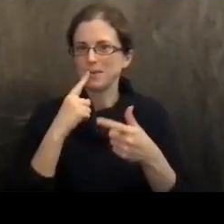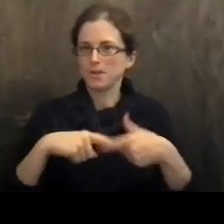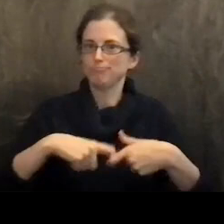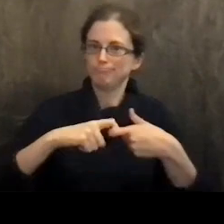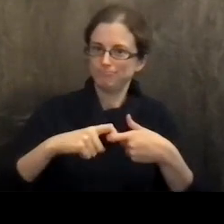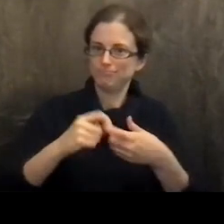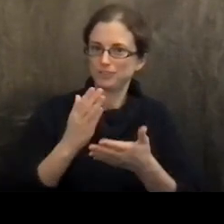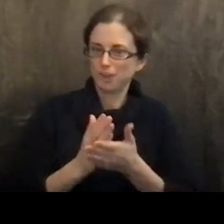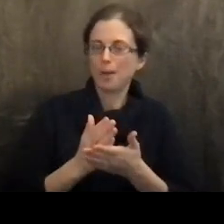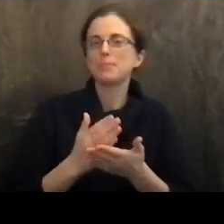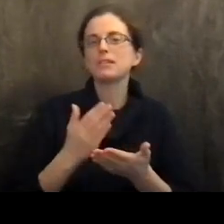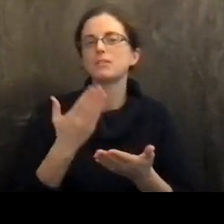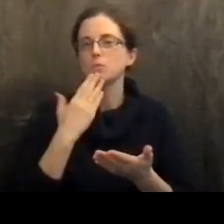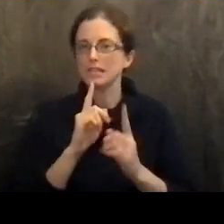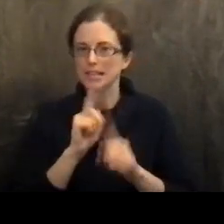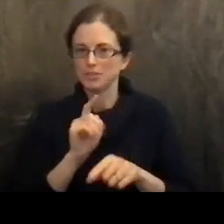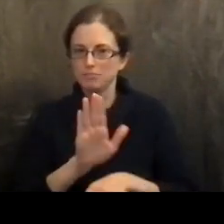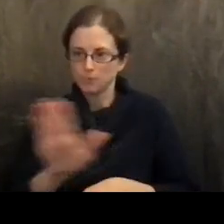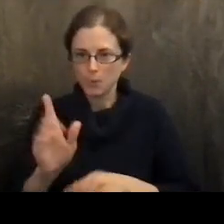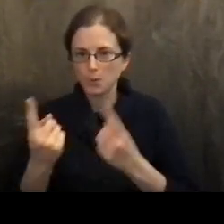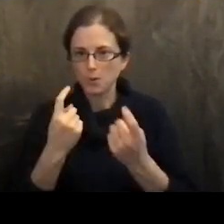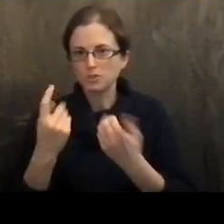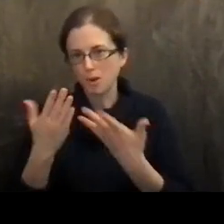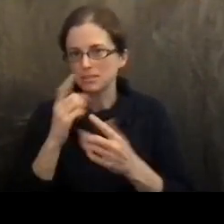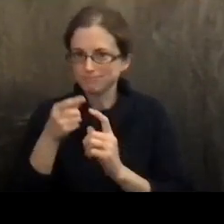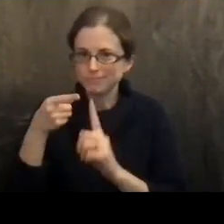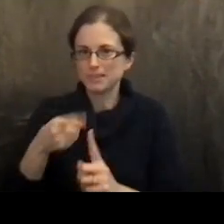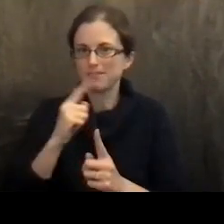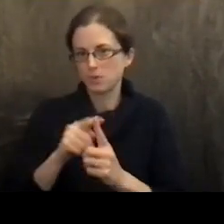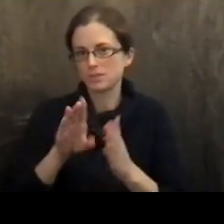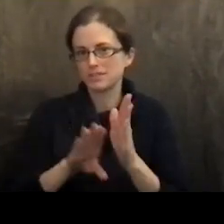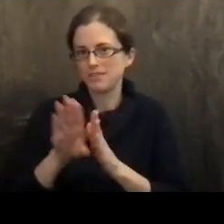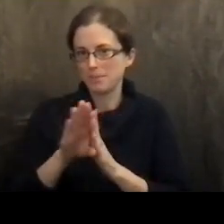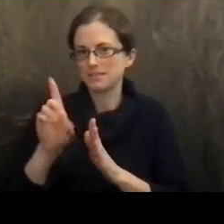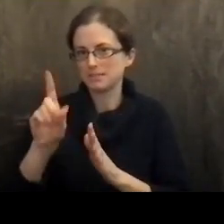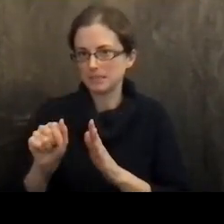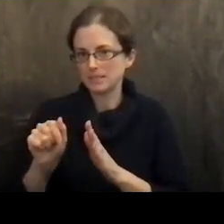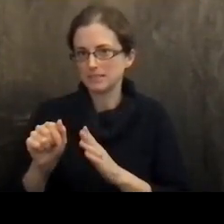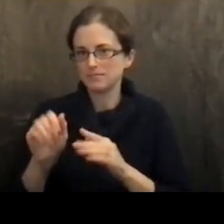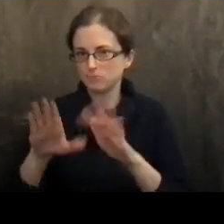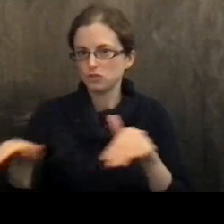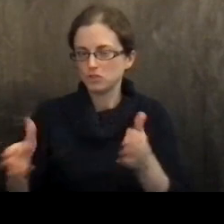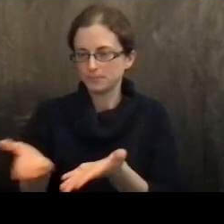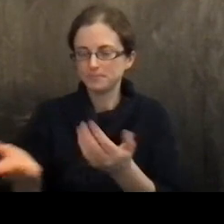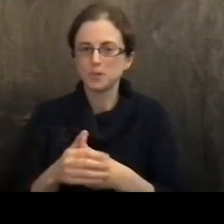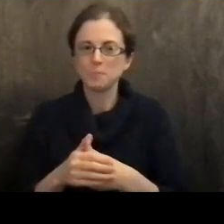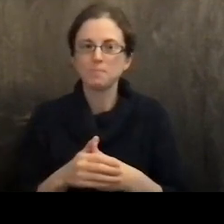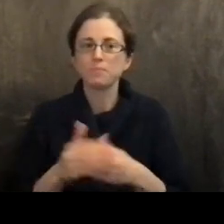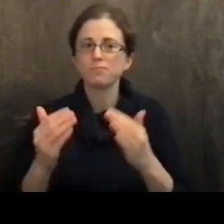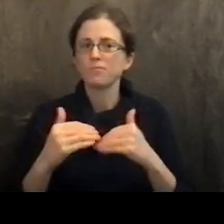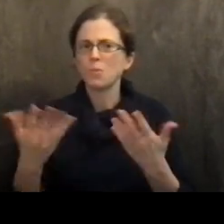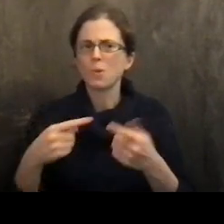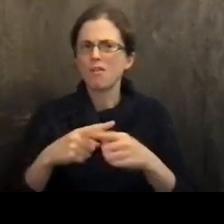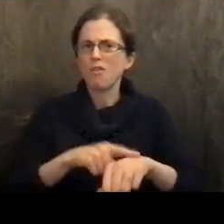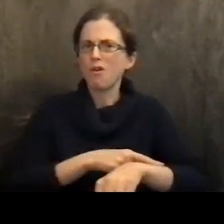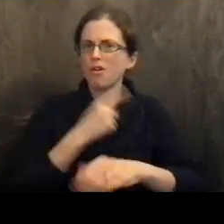specific to children with developmental differences. What about long-term side effects? That's a big question and a